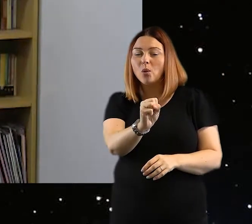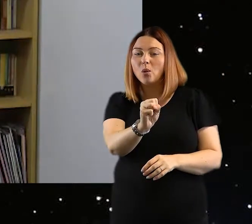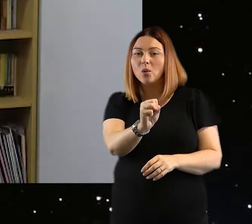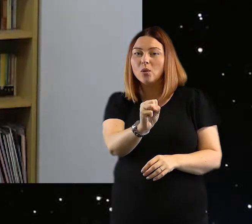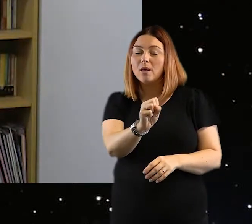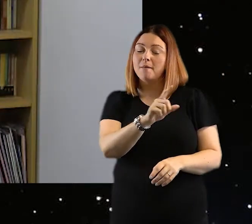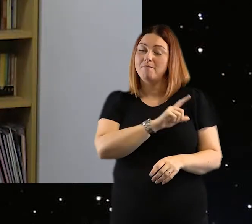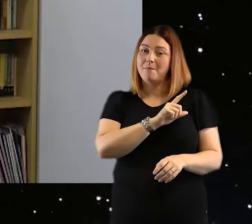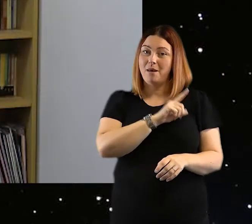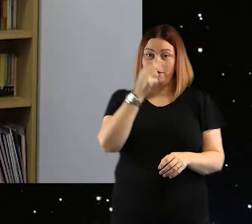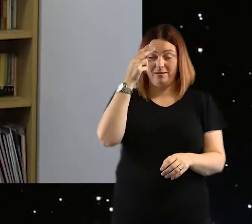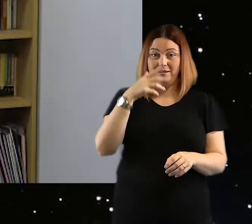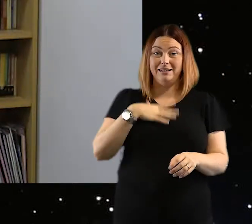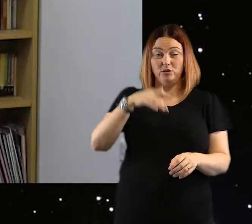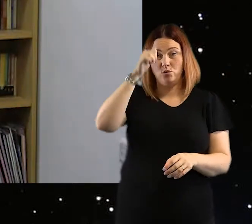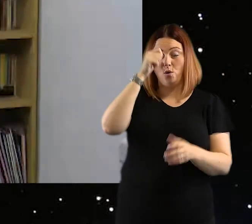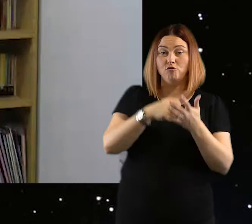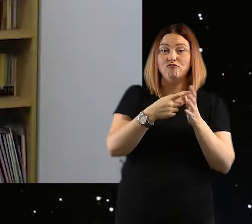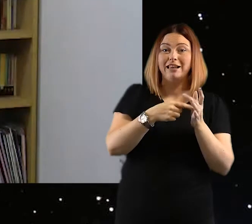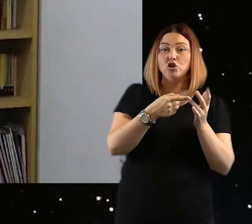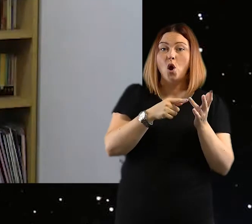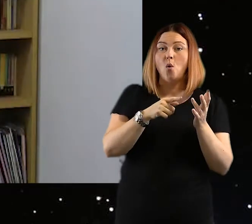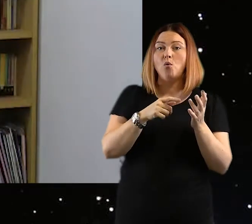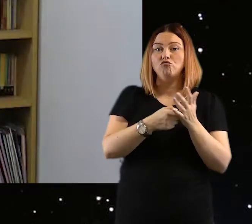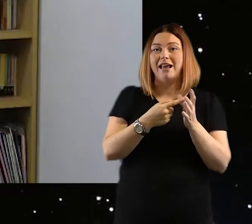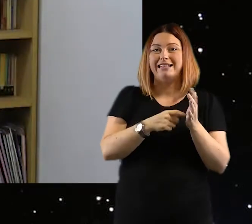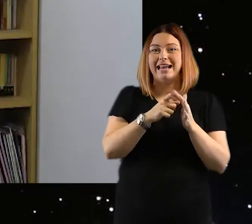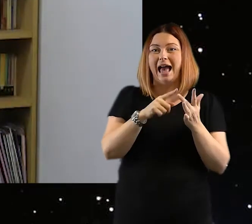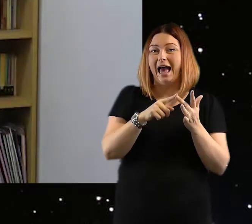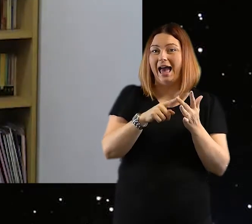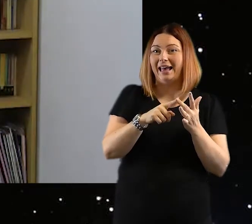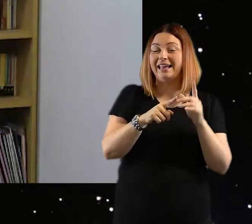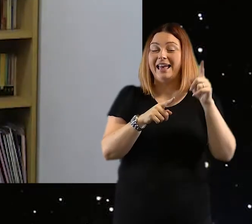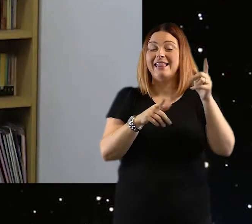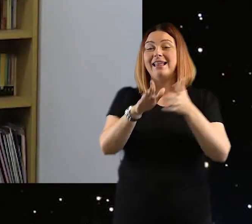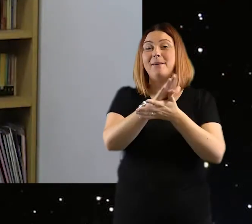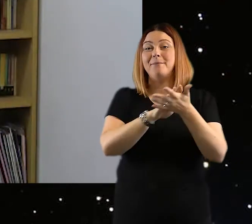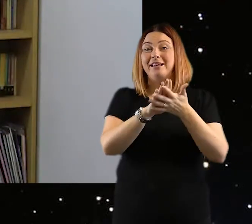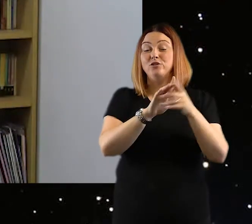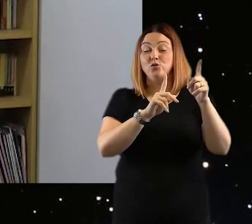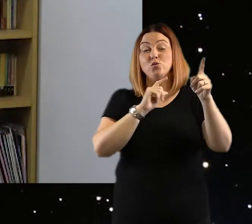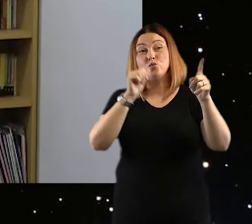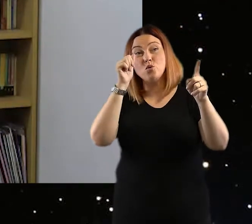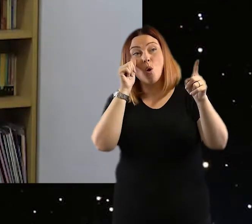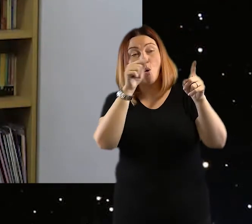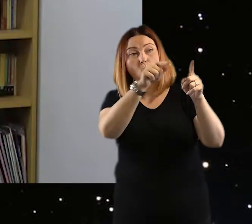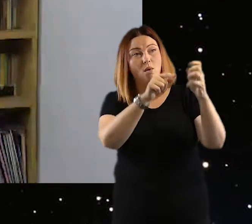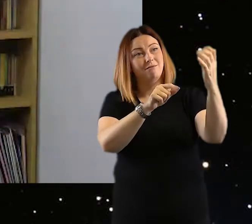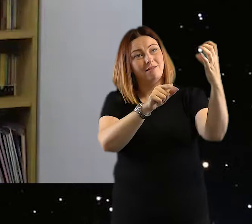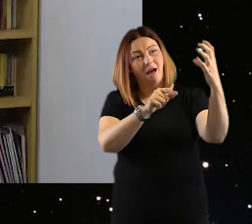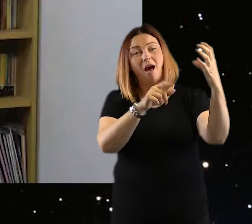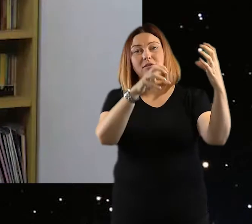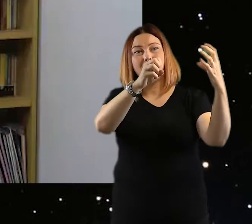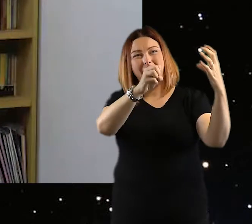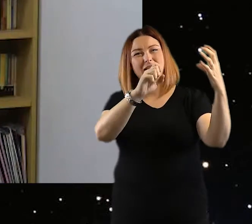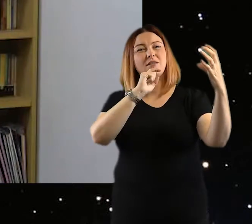going back to how we were talking about how it's the sort of ratio of the radii that's key here. So then you're back in the regime when the dip is around about 1%,